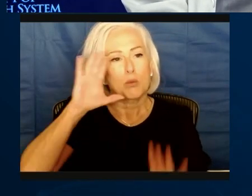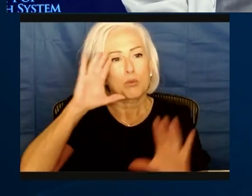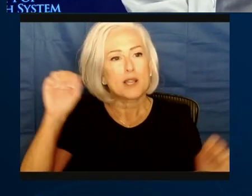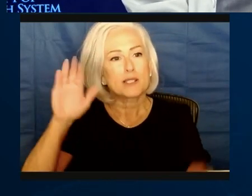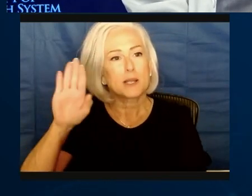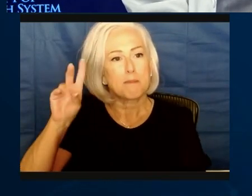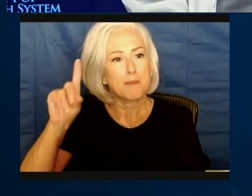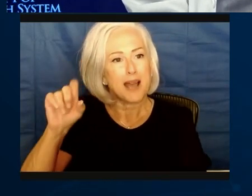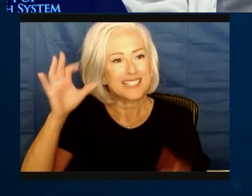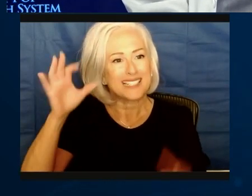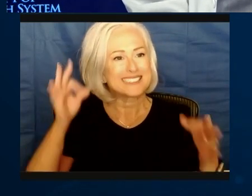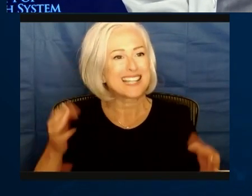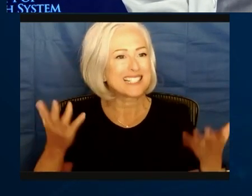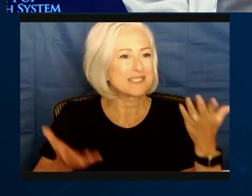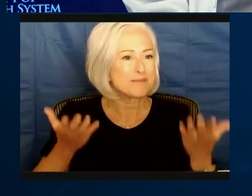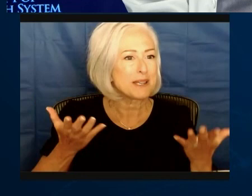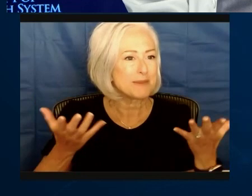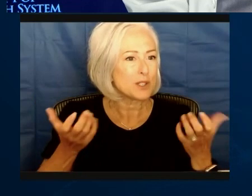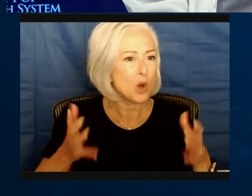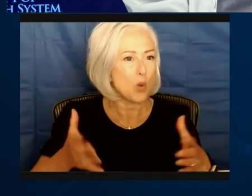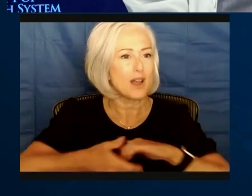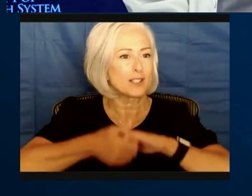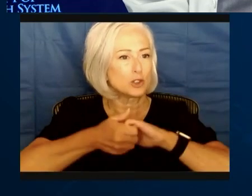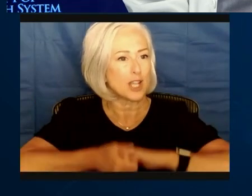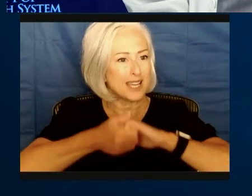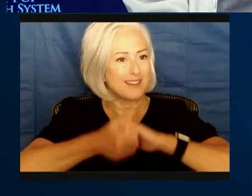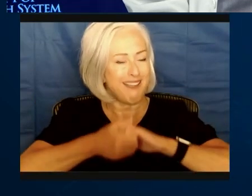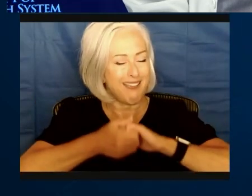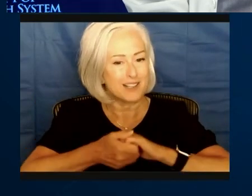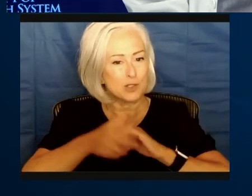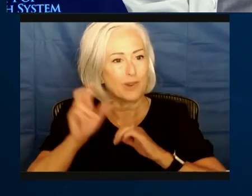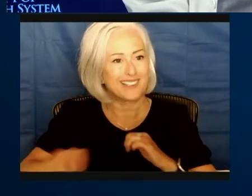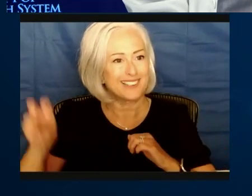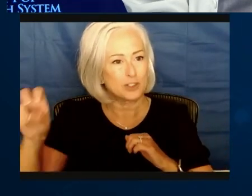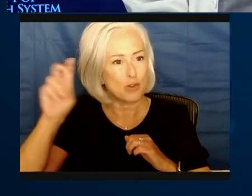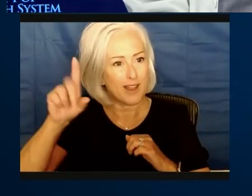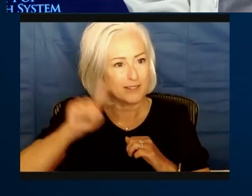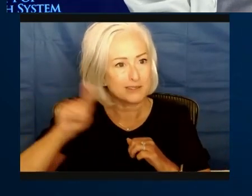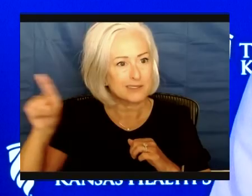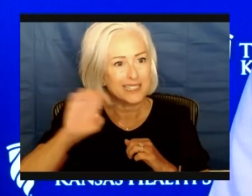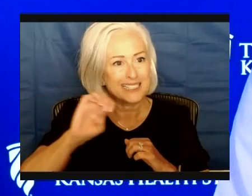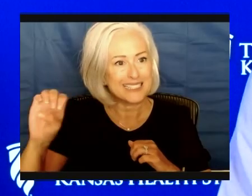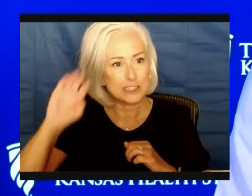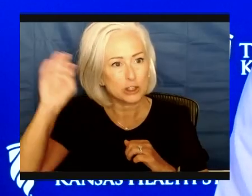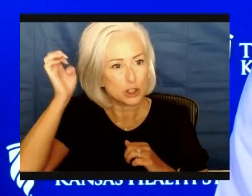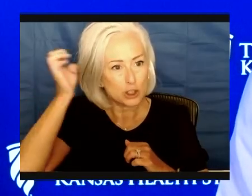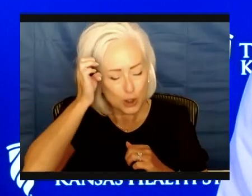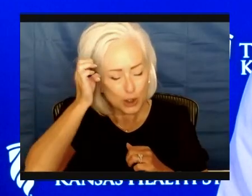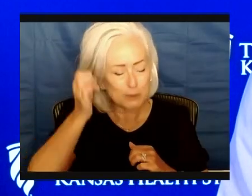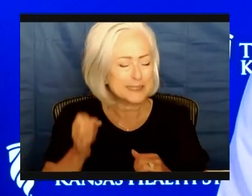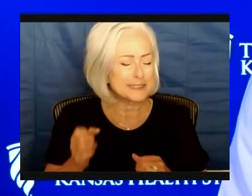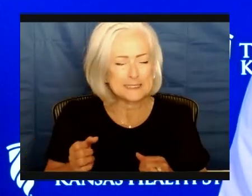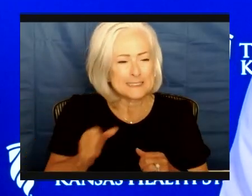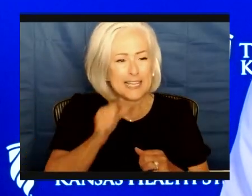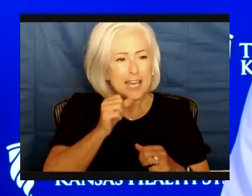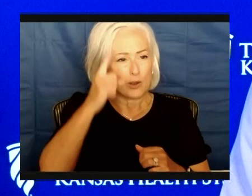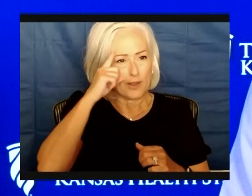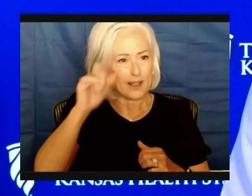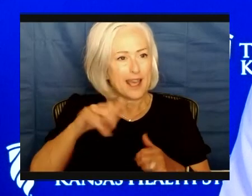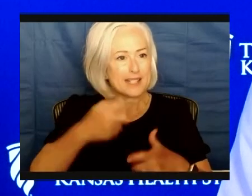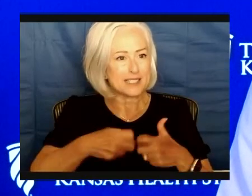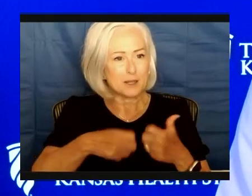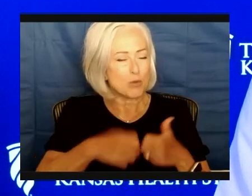feels like surfaces aren't the issue. I think we've really learned it's all about respiratory precautions. Yeah, I would totally agree. It's respiratory